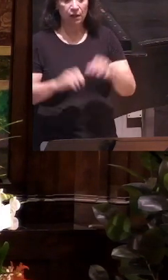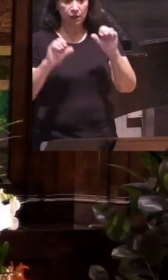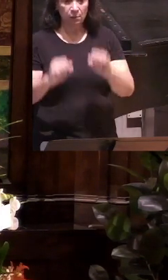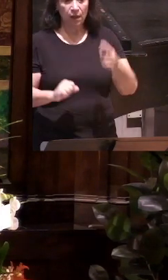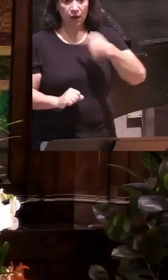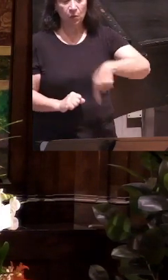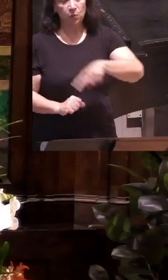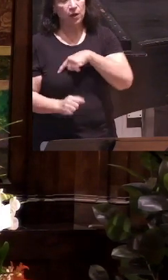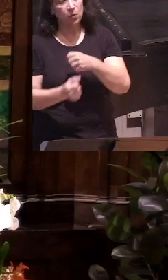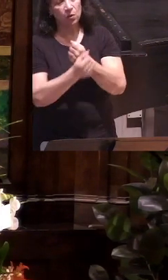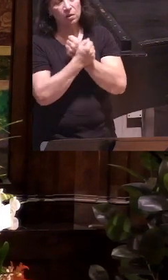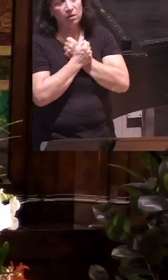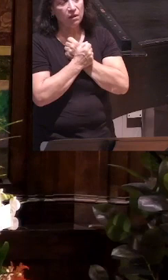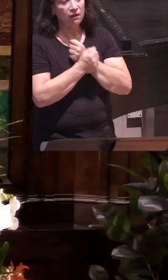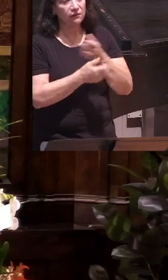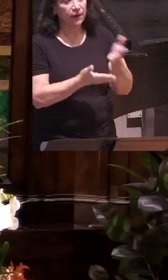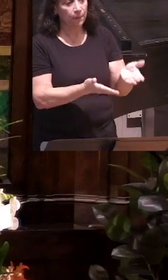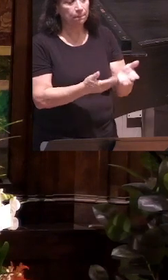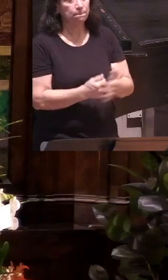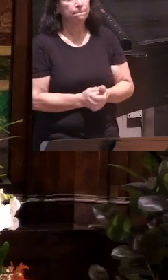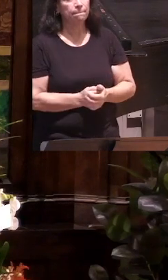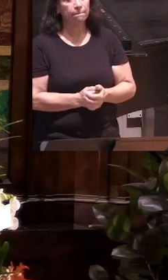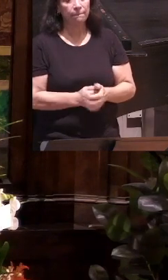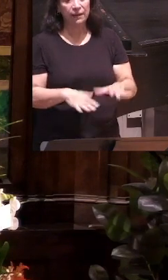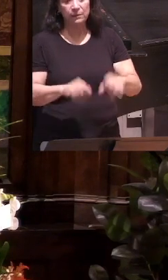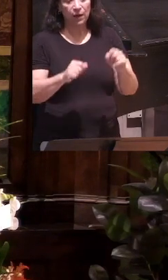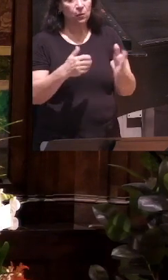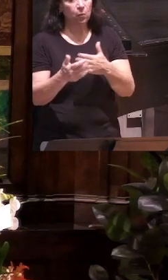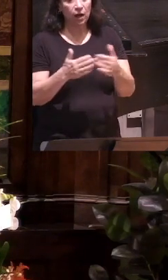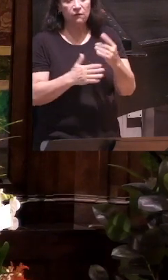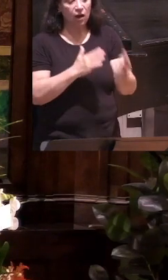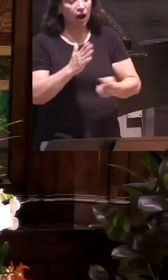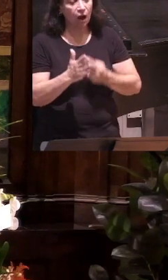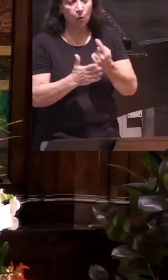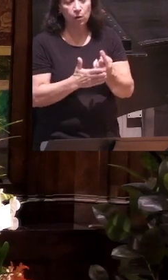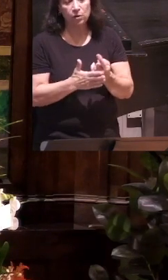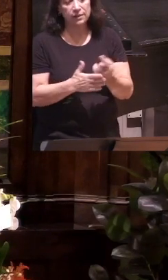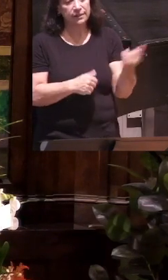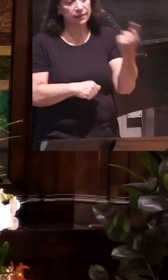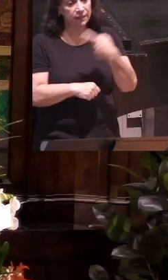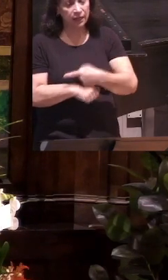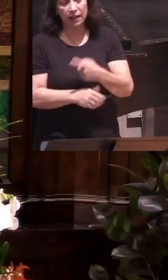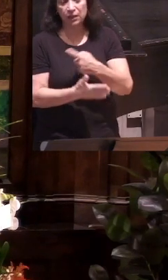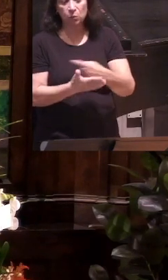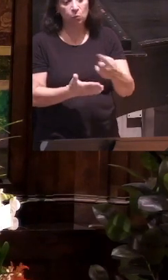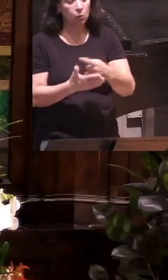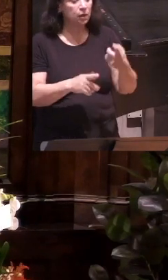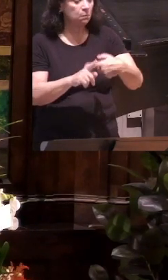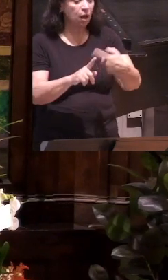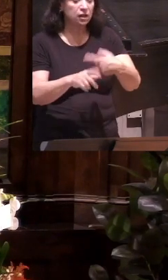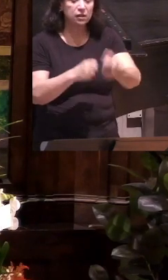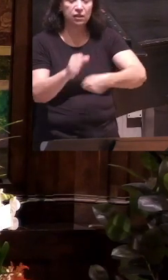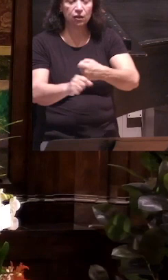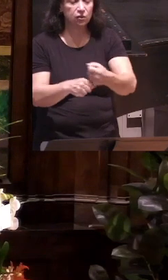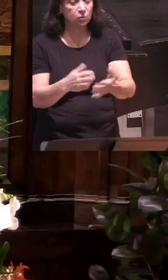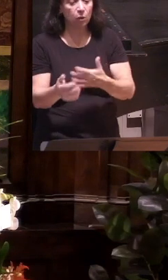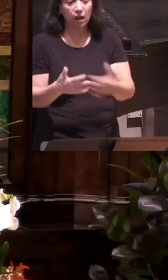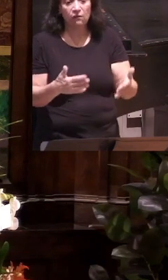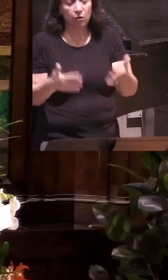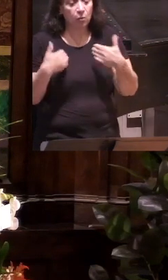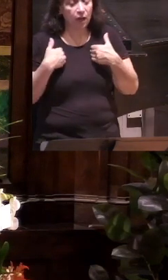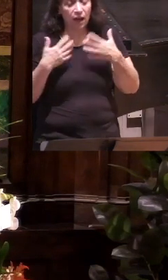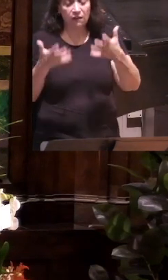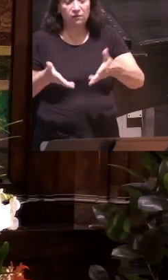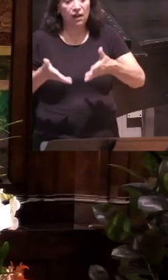may we who love him, spend whatever hours, days, weeks, months, years we